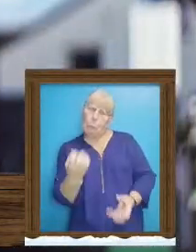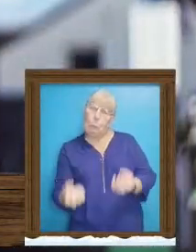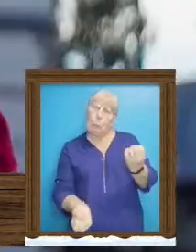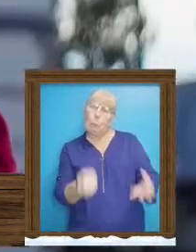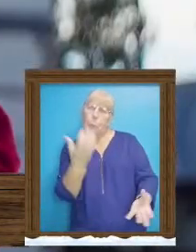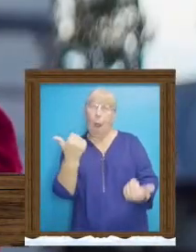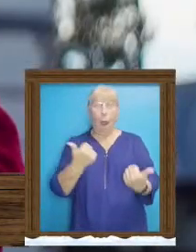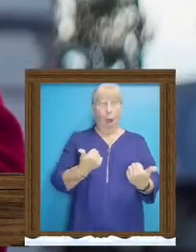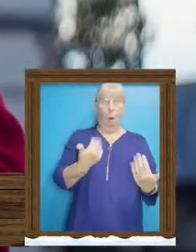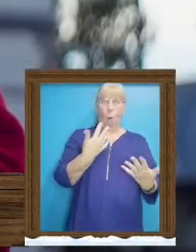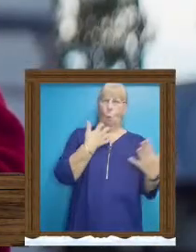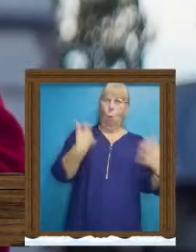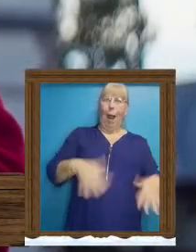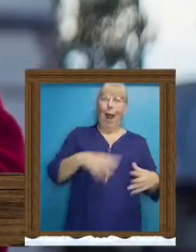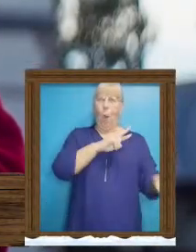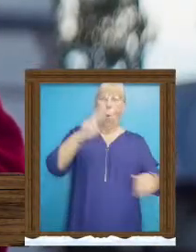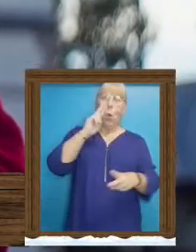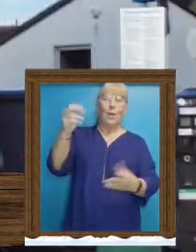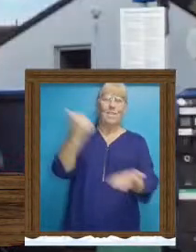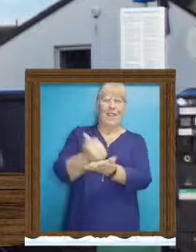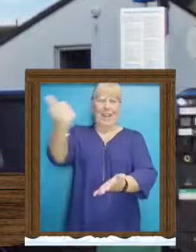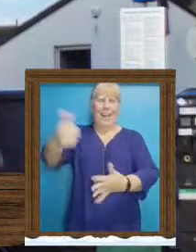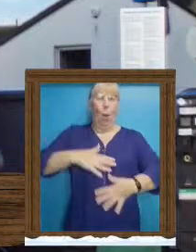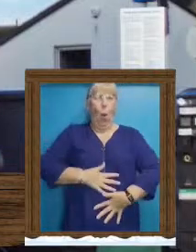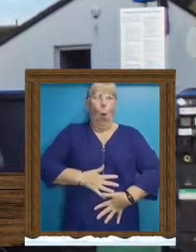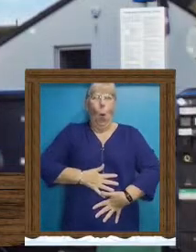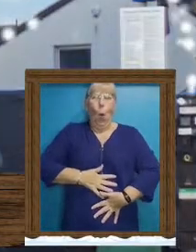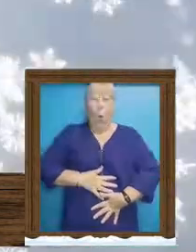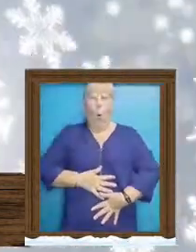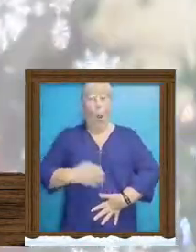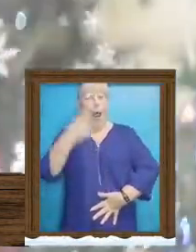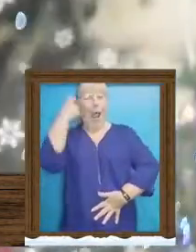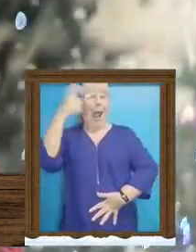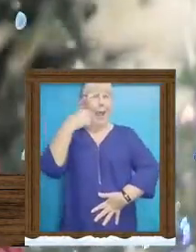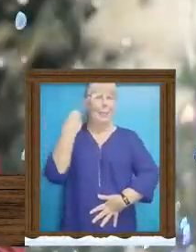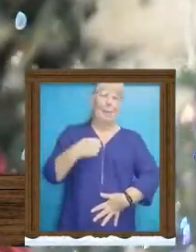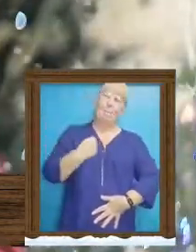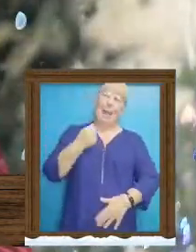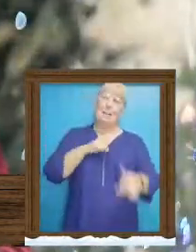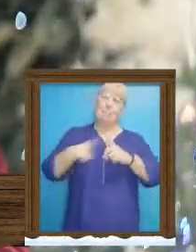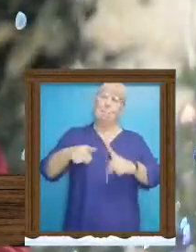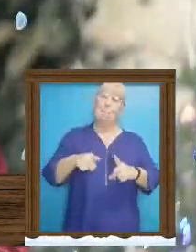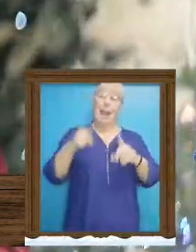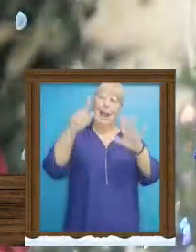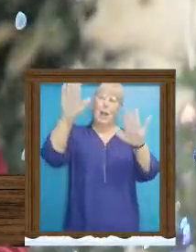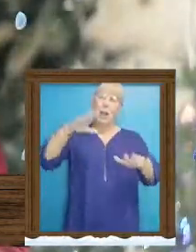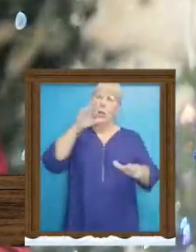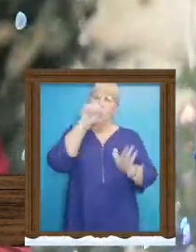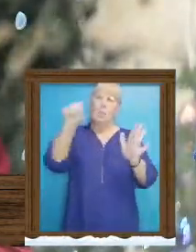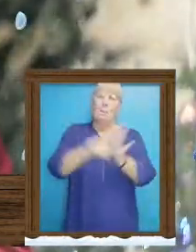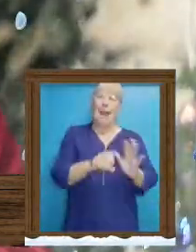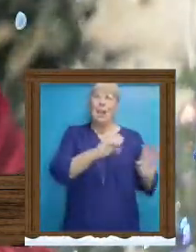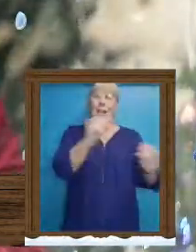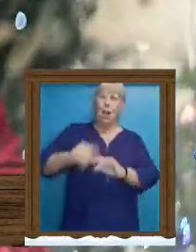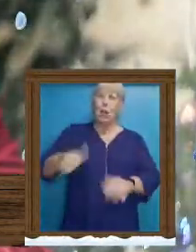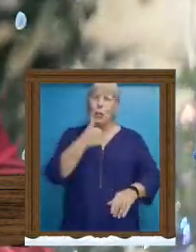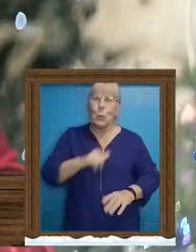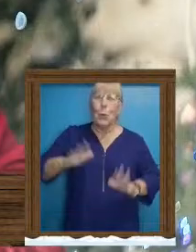say, those trees look fantastic! They must be using some of my special Christmas magic